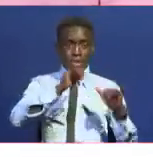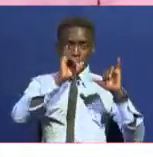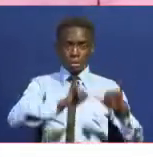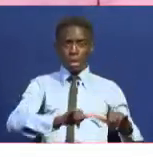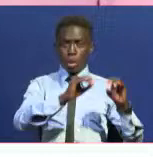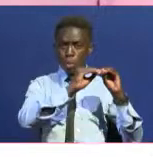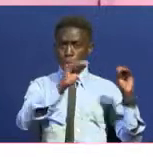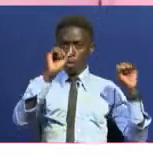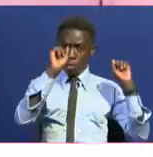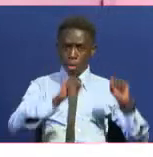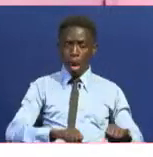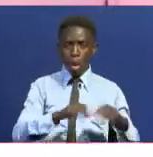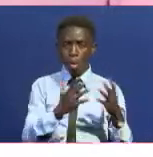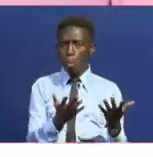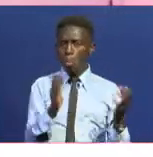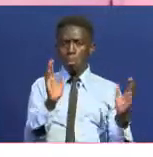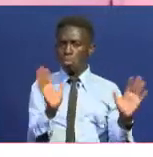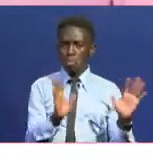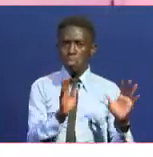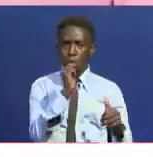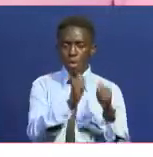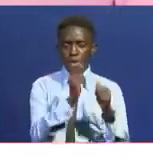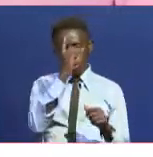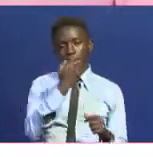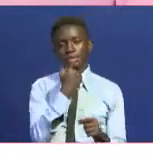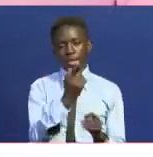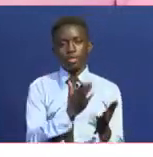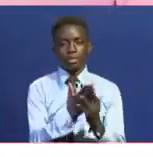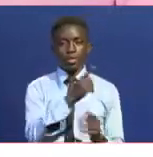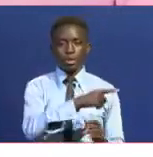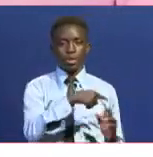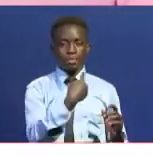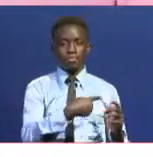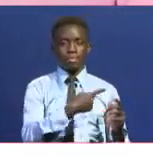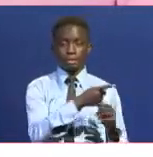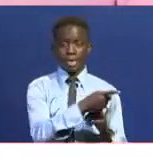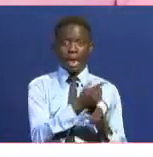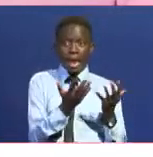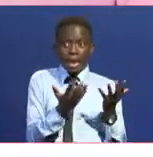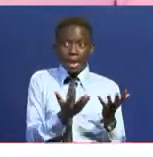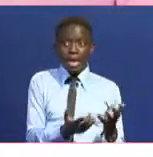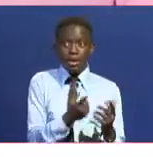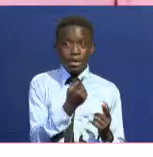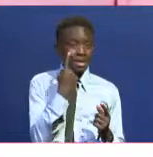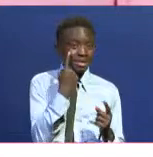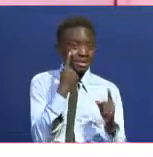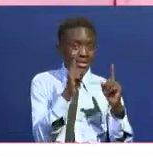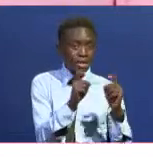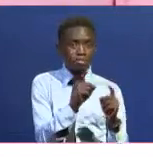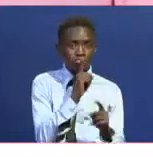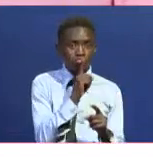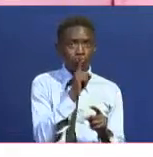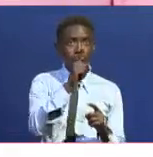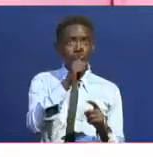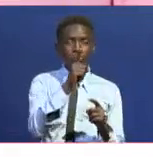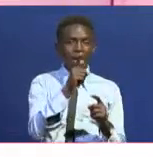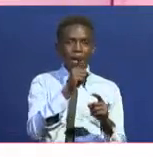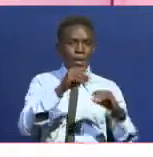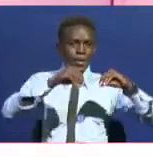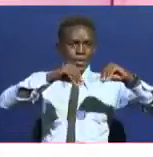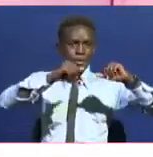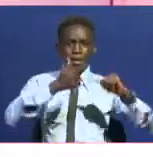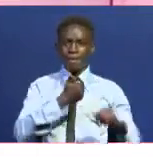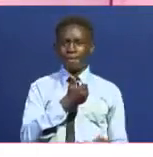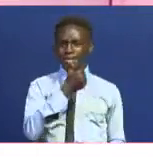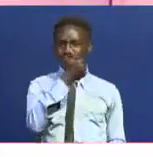you address the issues of mitigation. Should there be that test reveals that the concrete is not meeting the desired quality, the strength that